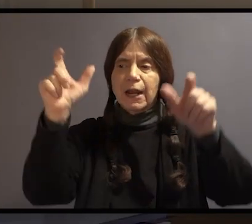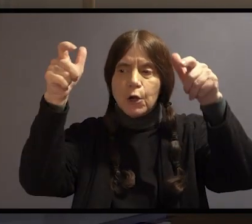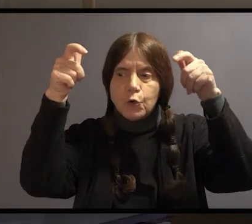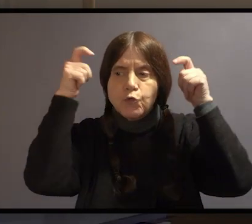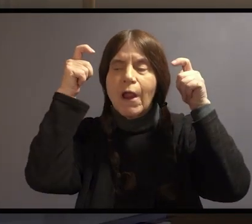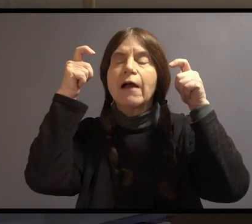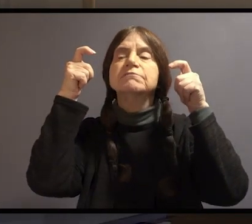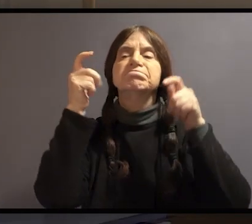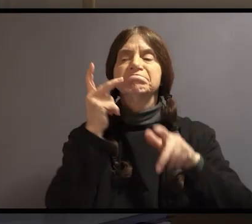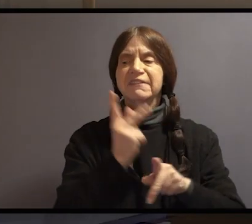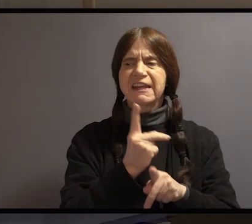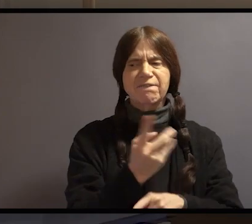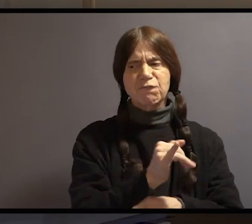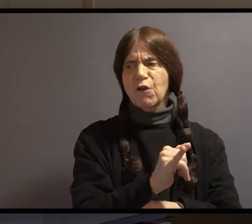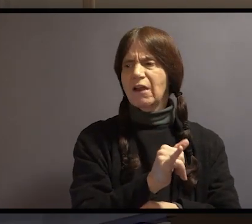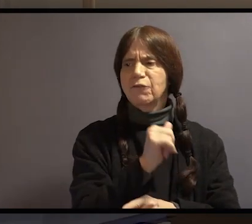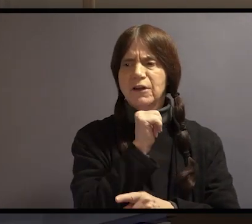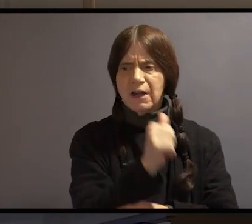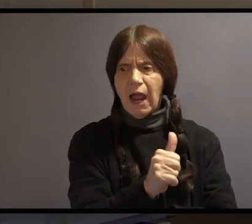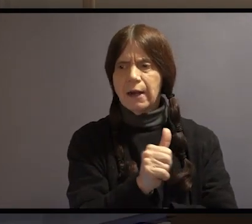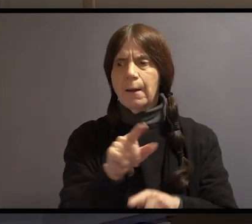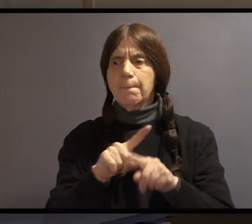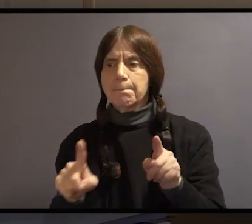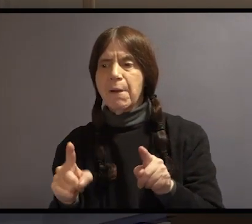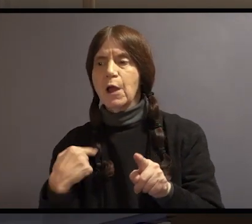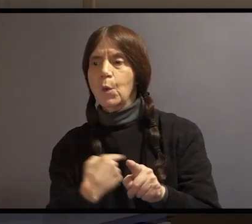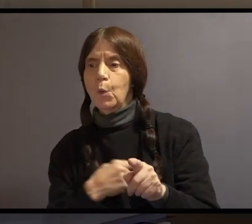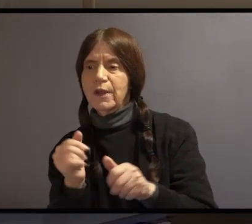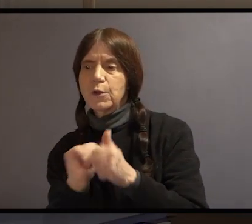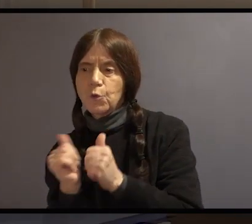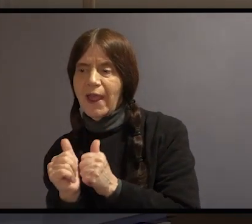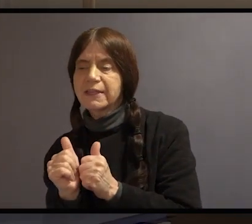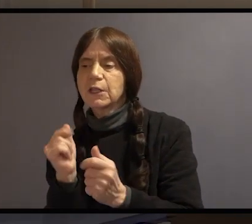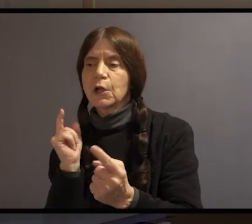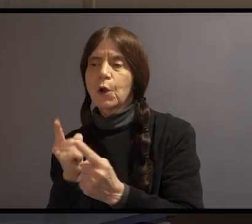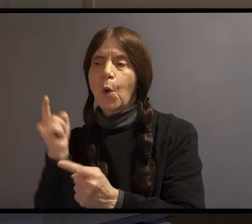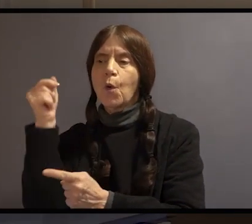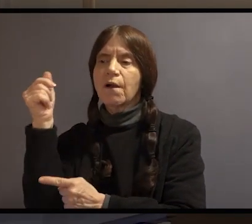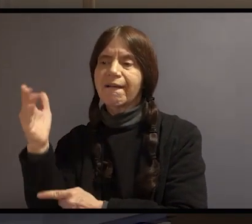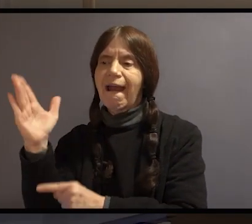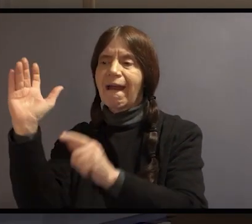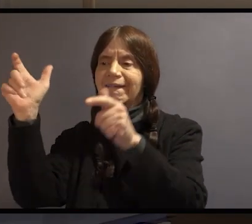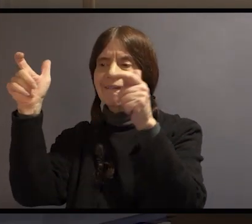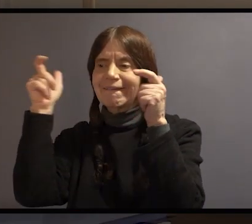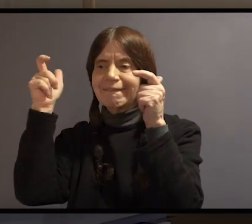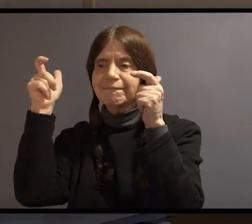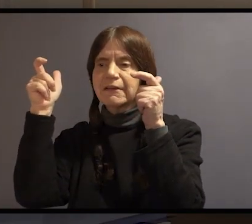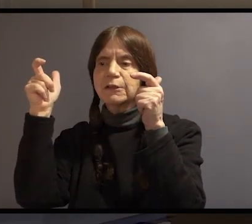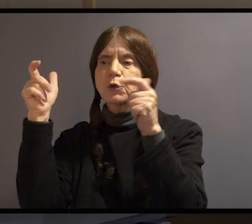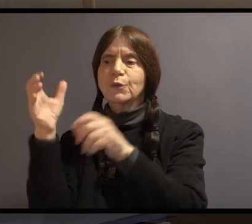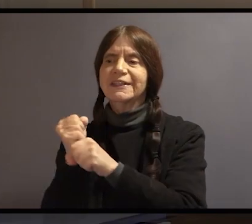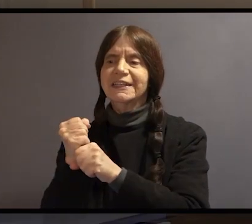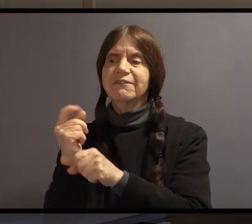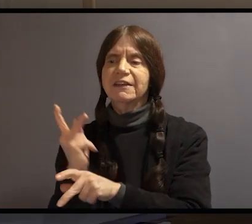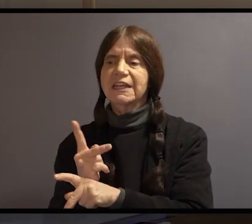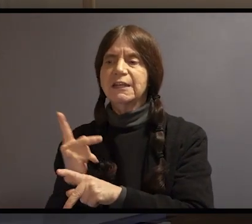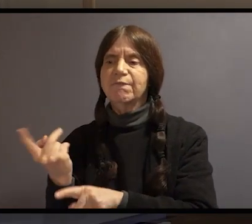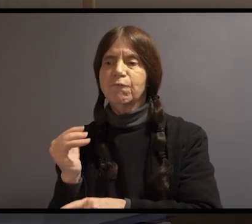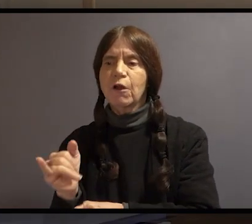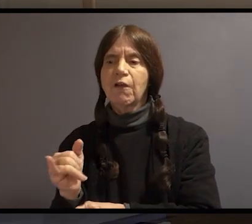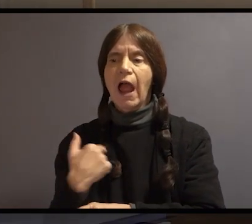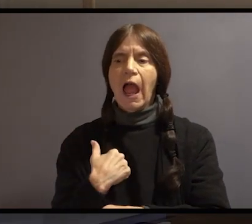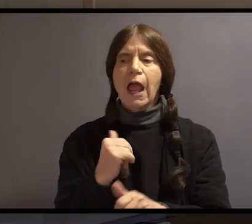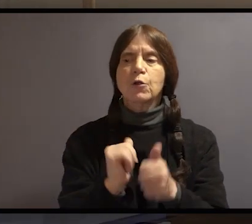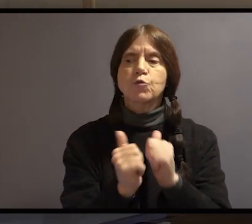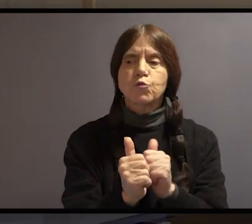a perishable wreath, but we an imperishable. So I do not run aimlessly. I do not box as